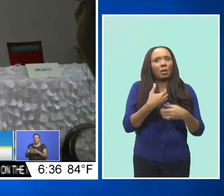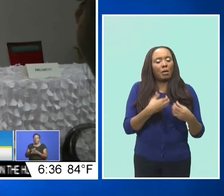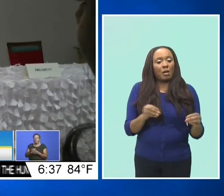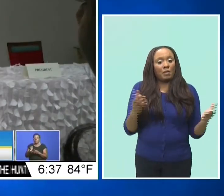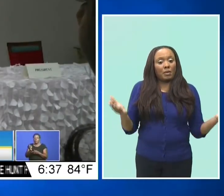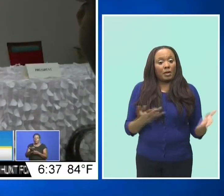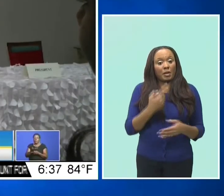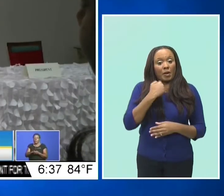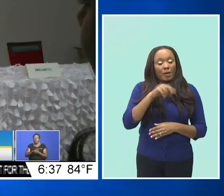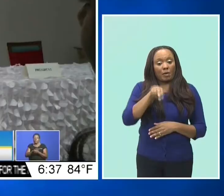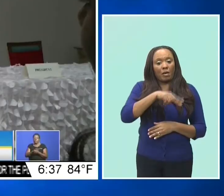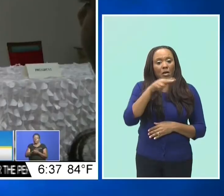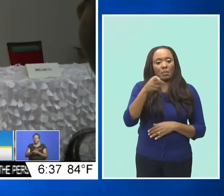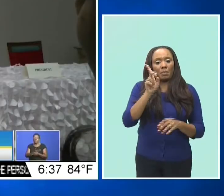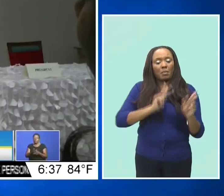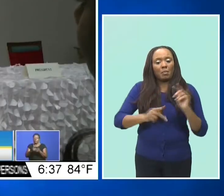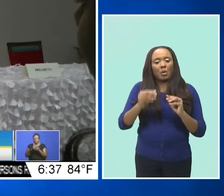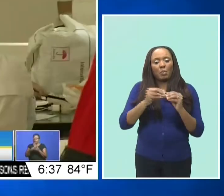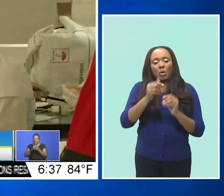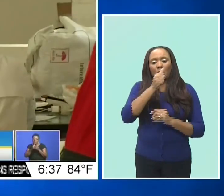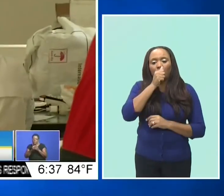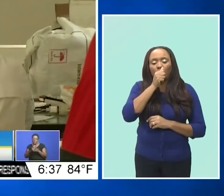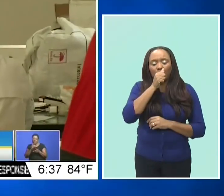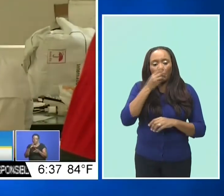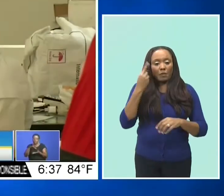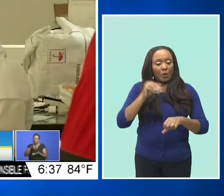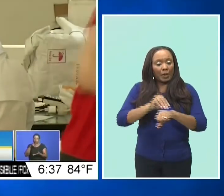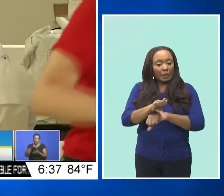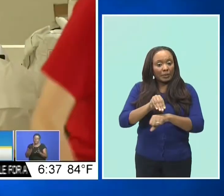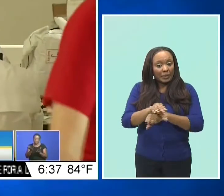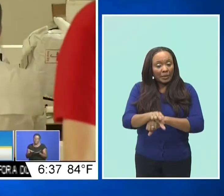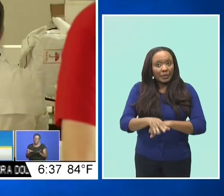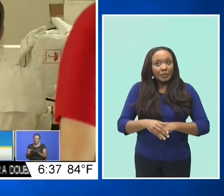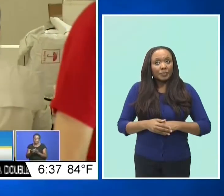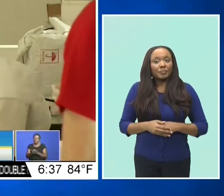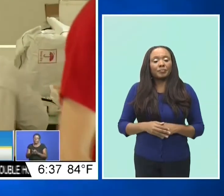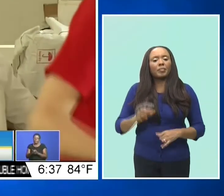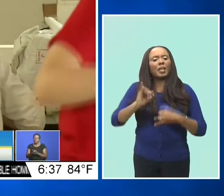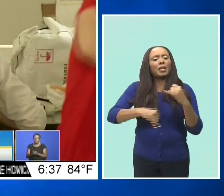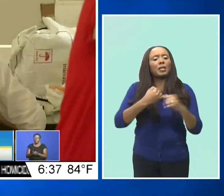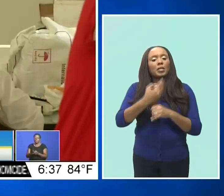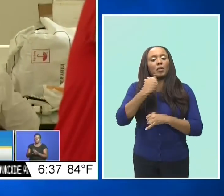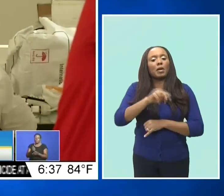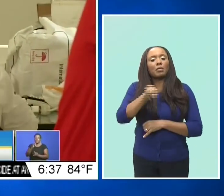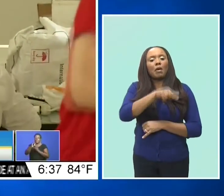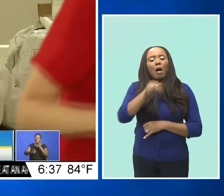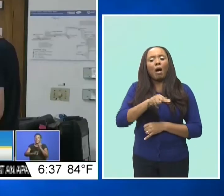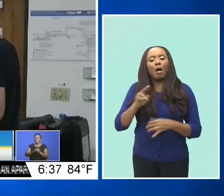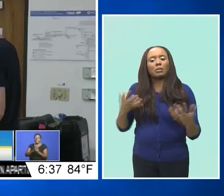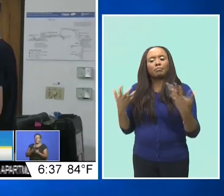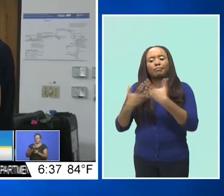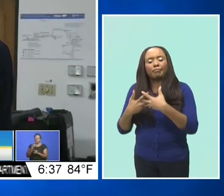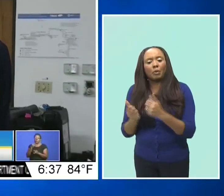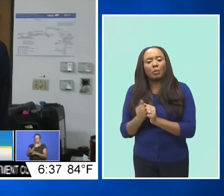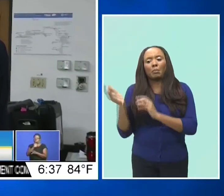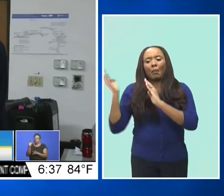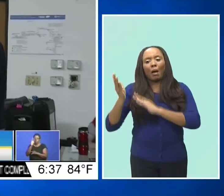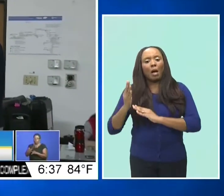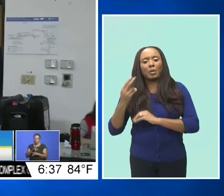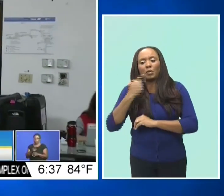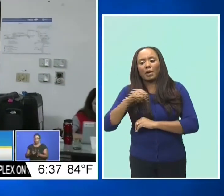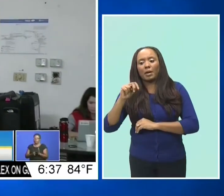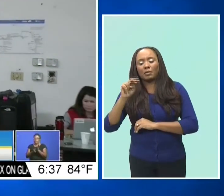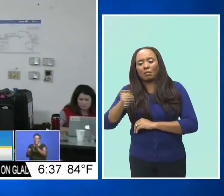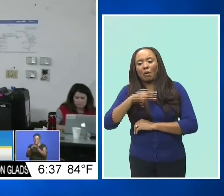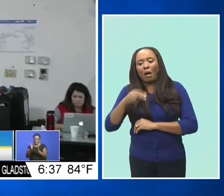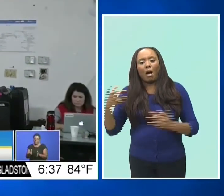where people can go in privacy and receive that counseling. International Red Cross representatives have also teamed up with the local branch to assist with